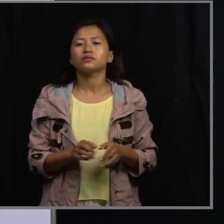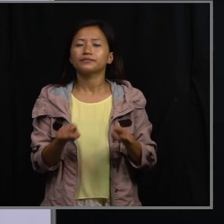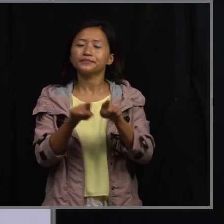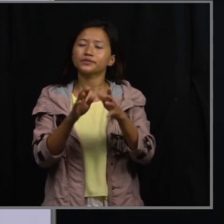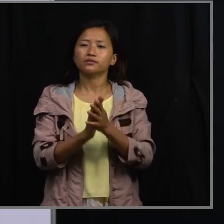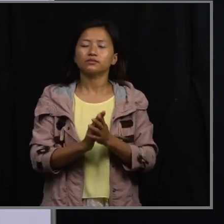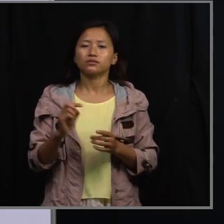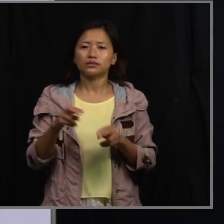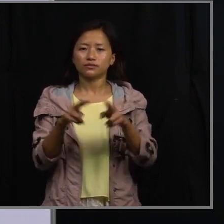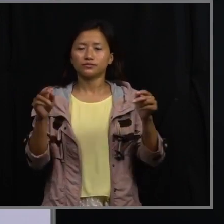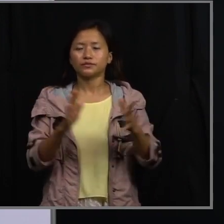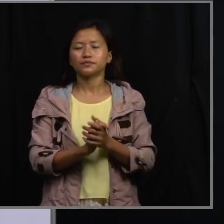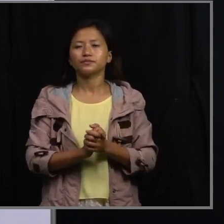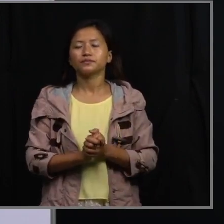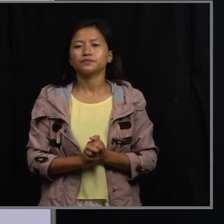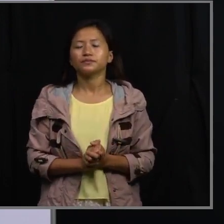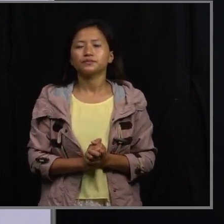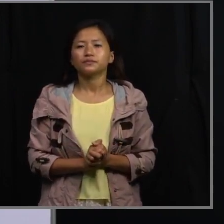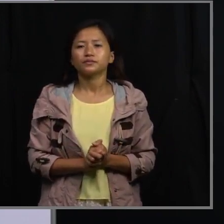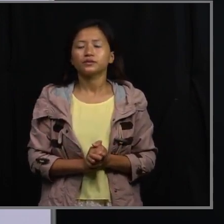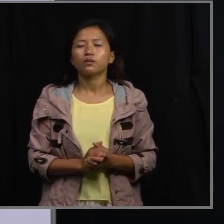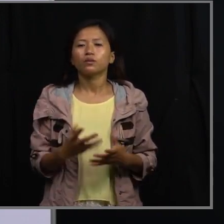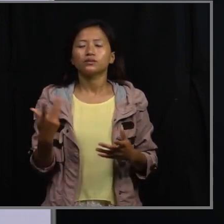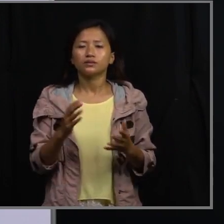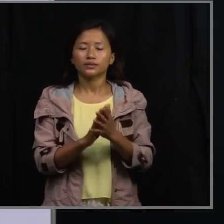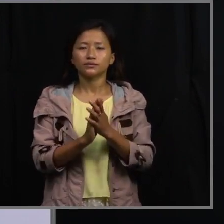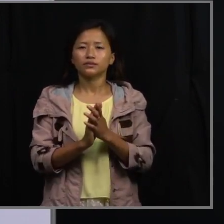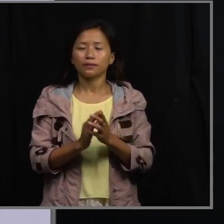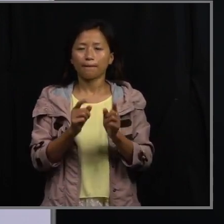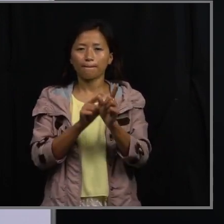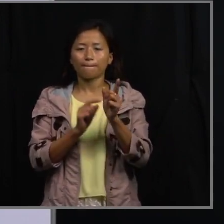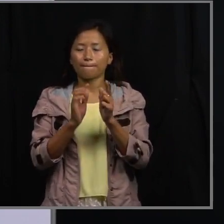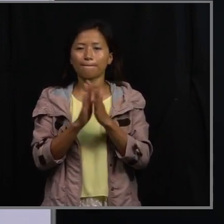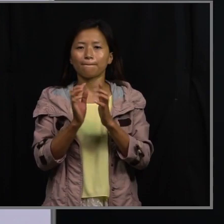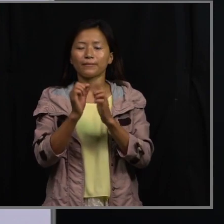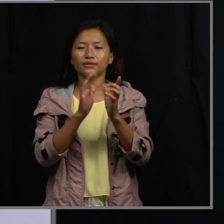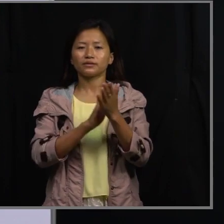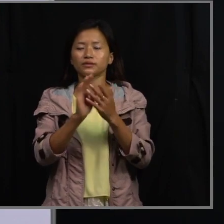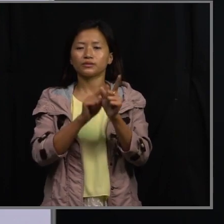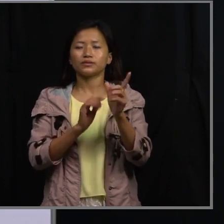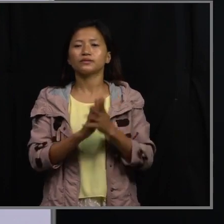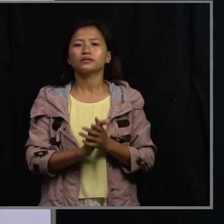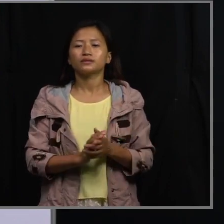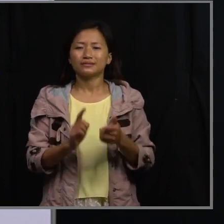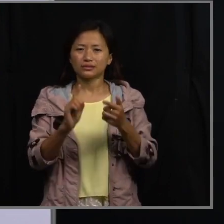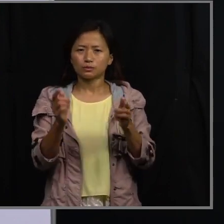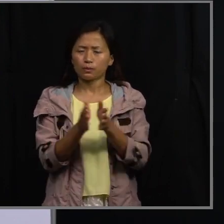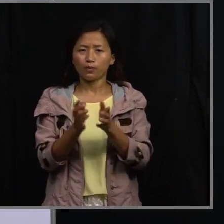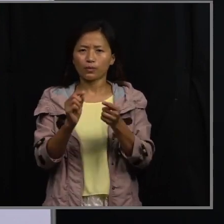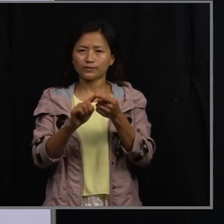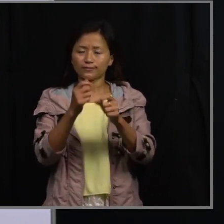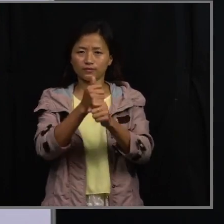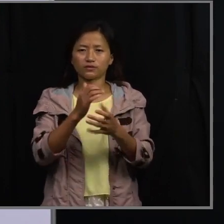right? Okay, so what is the contribution of physics in biology? Okay, so let me give you a small, means a small example. Okay,